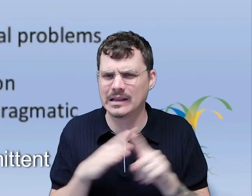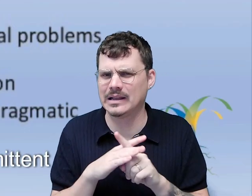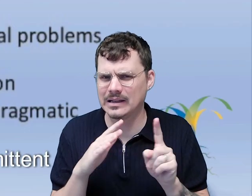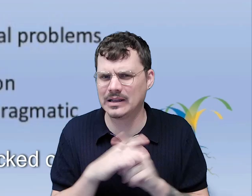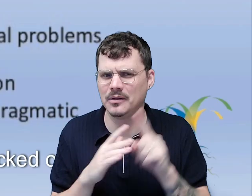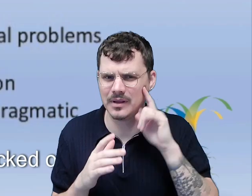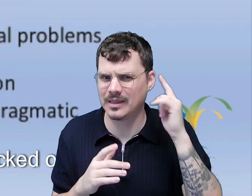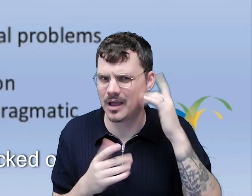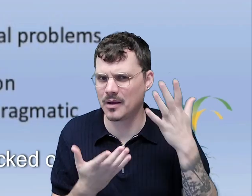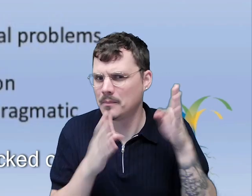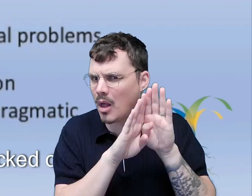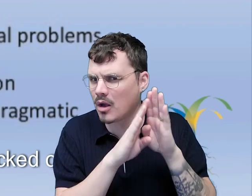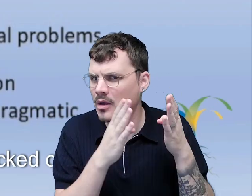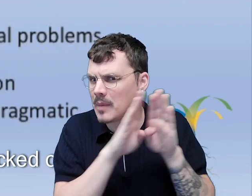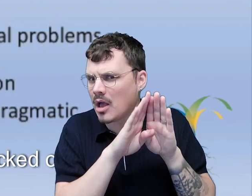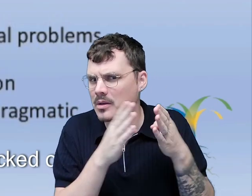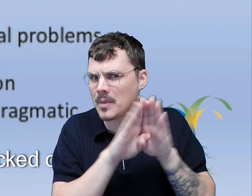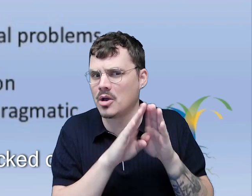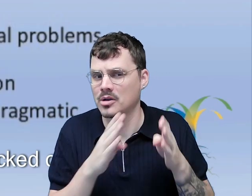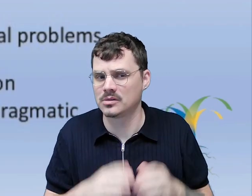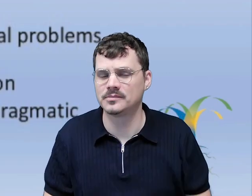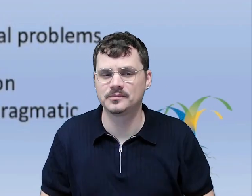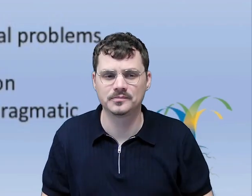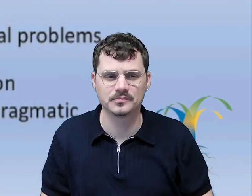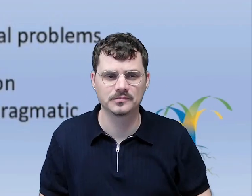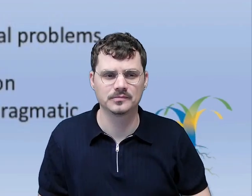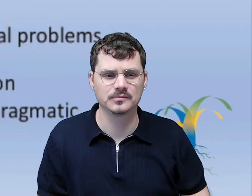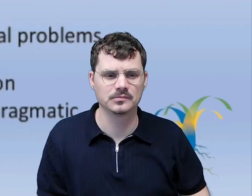of intermittent because it's easy for that all to get blocked off.